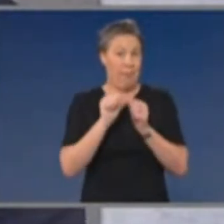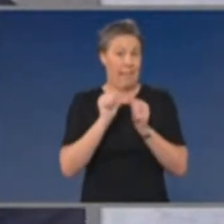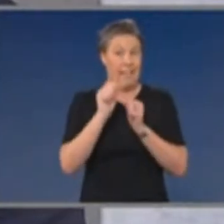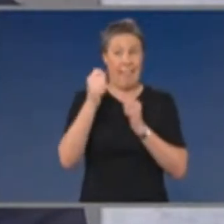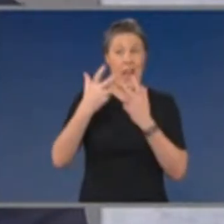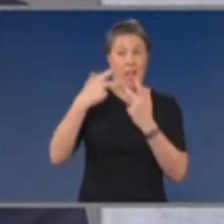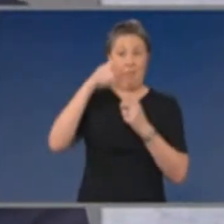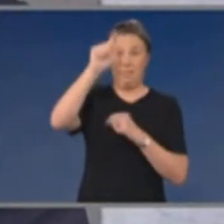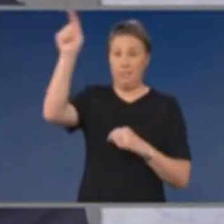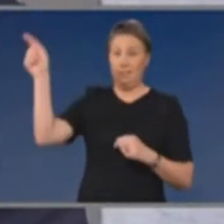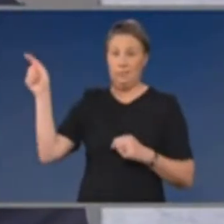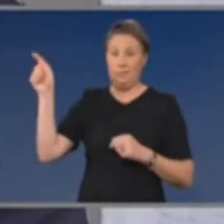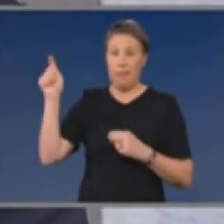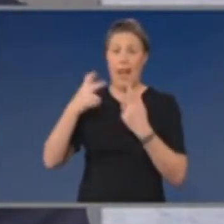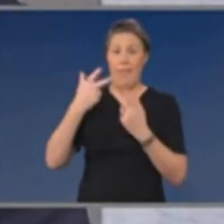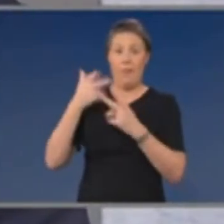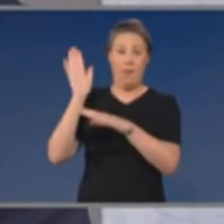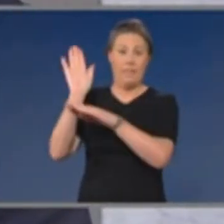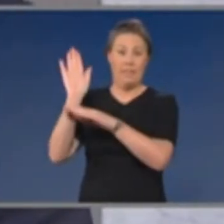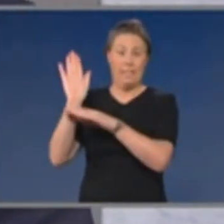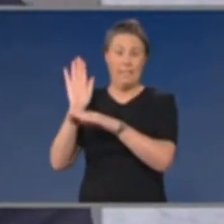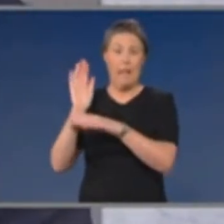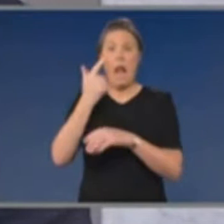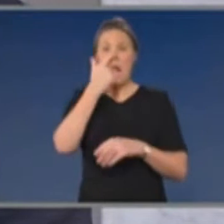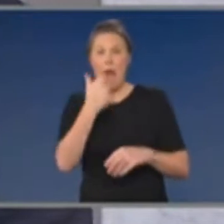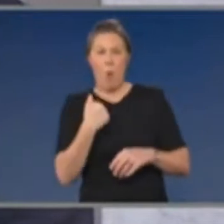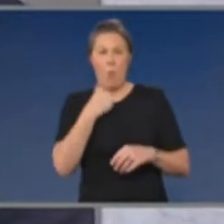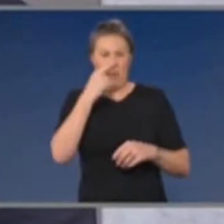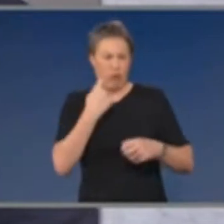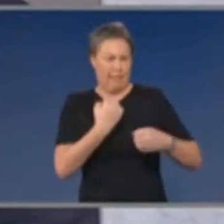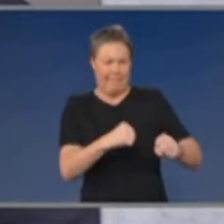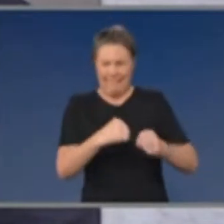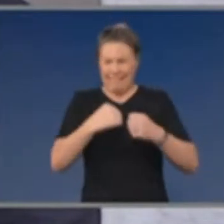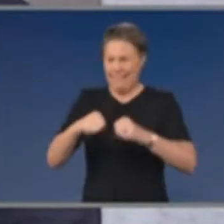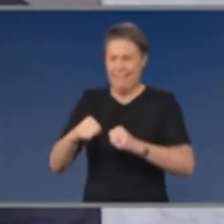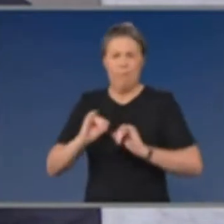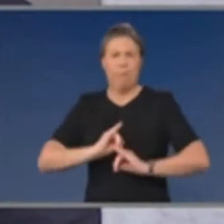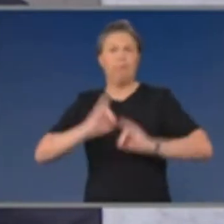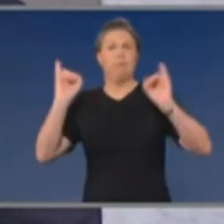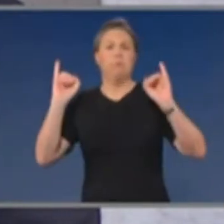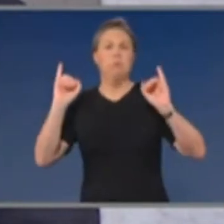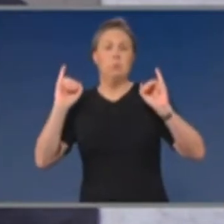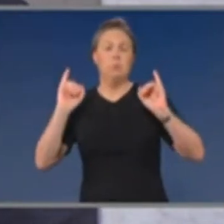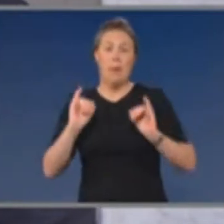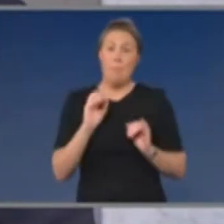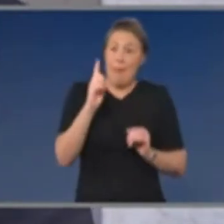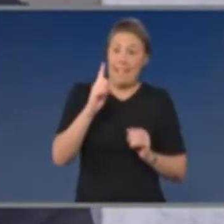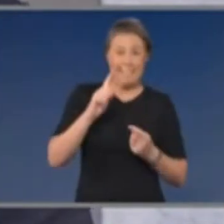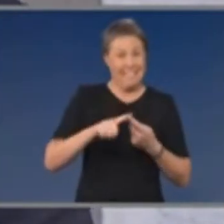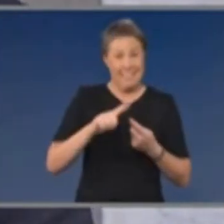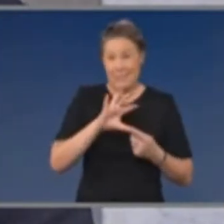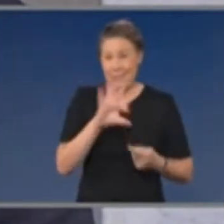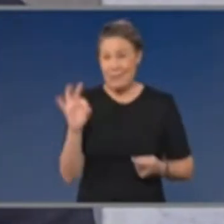we've been able to mitigate a lot of that blow. But there are still difficult challenges ahead, both on a health front